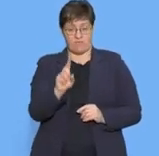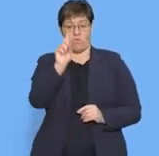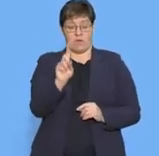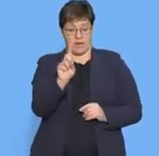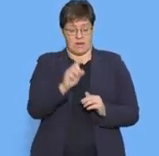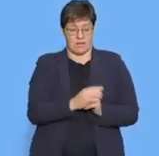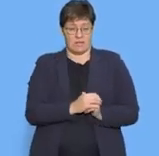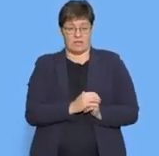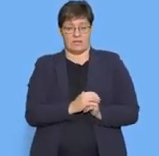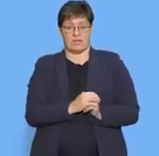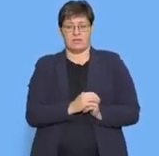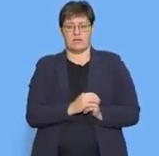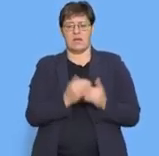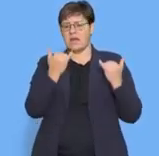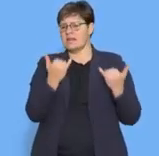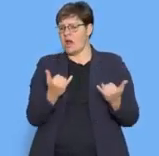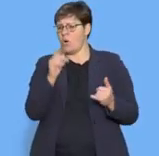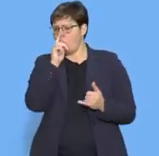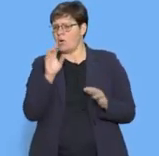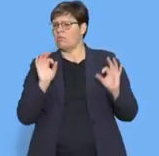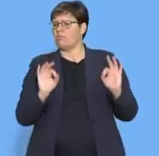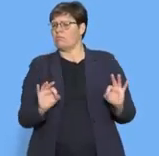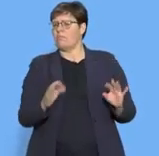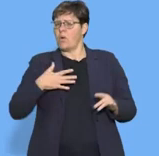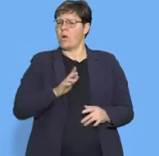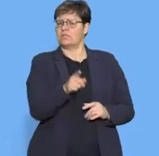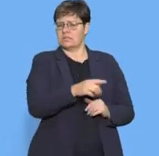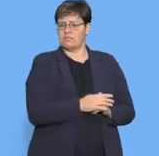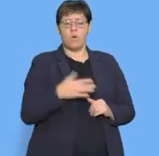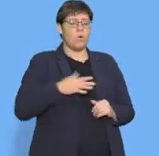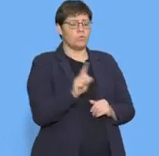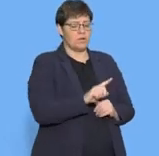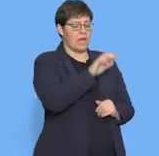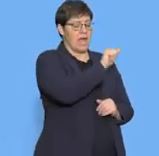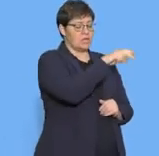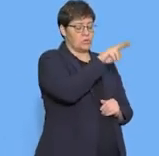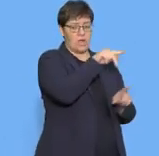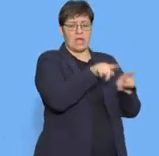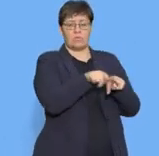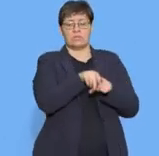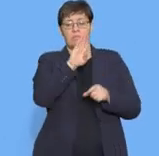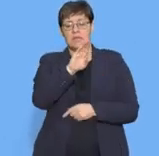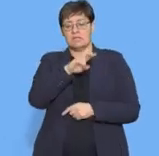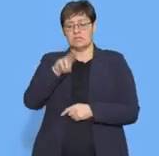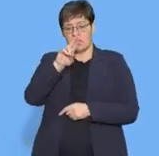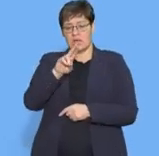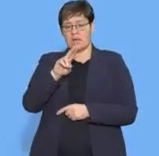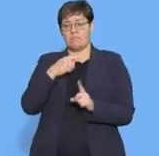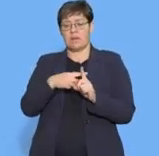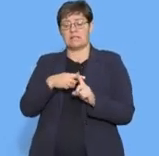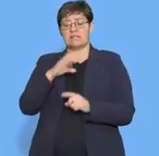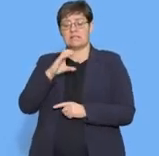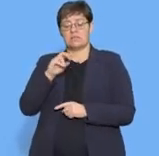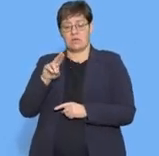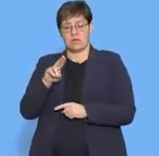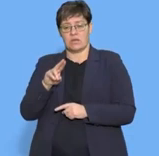that for 1. And now we have something that looks almost exactly like what I want. So what did I want? A squared is equal to B squared plus